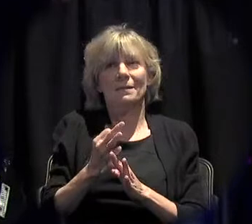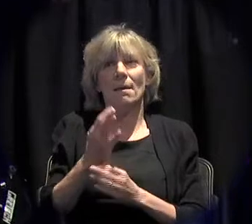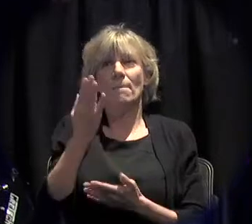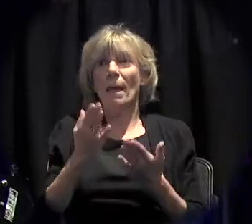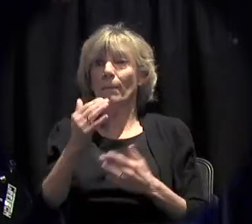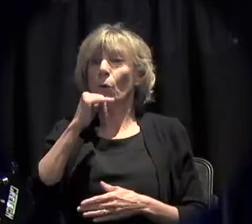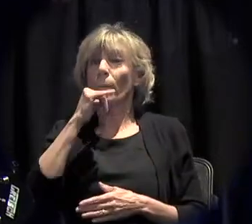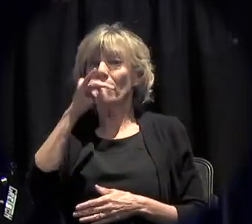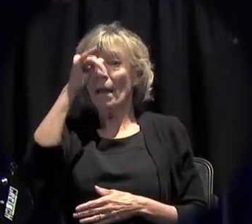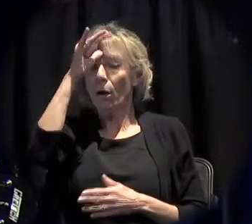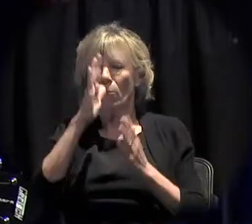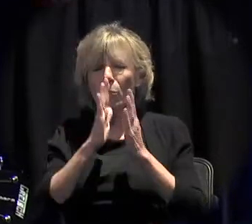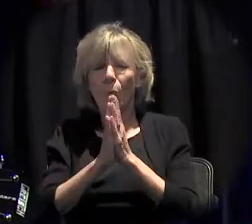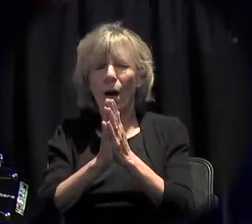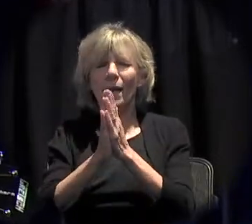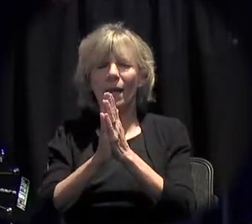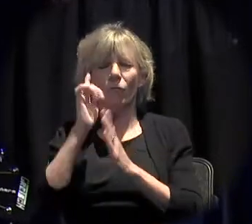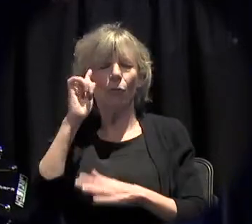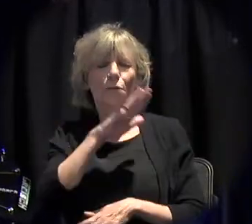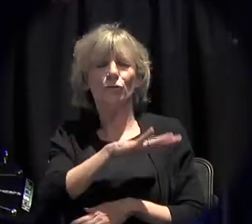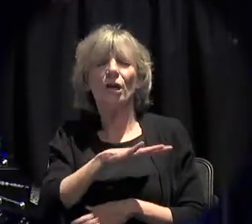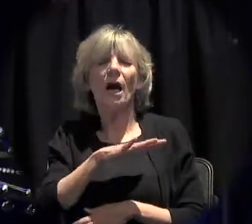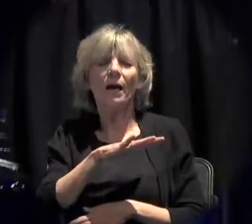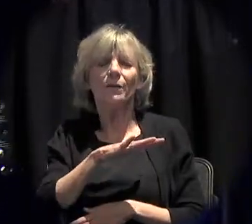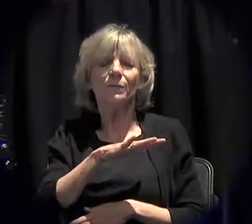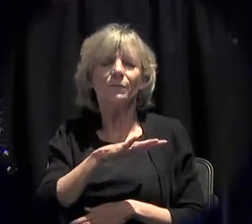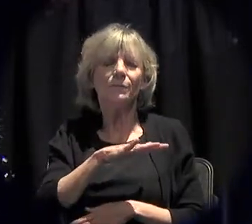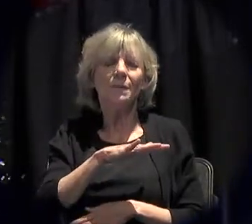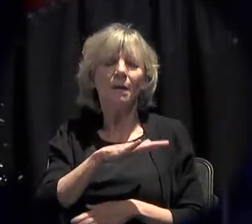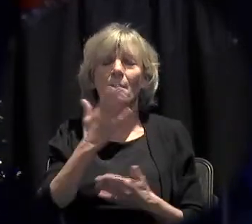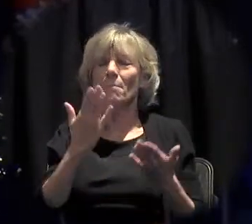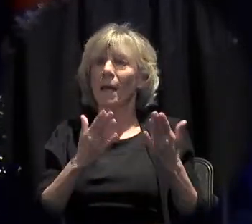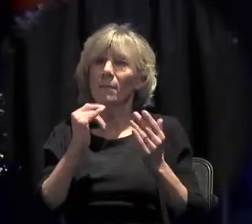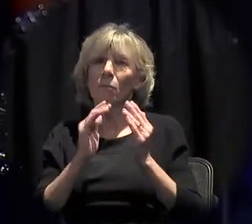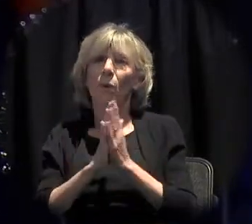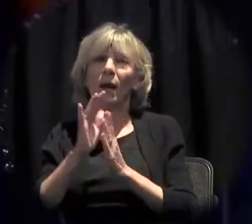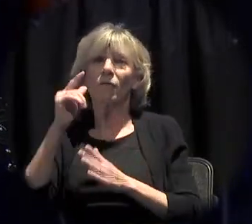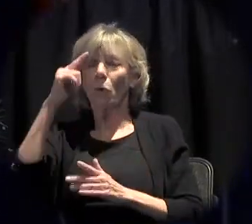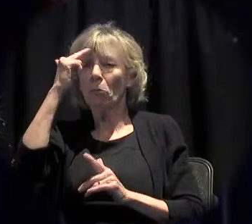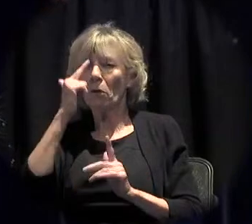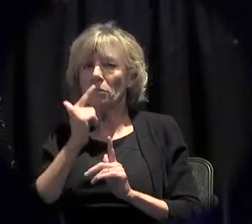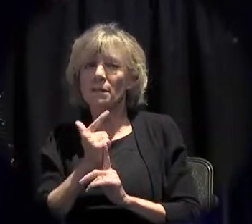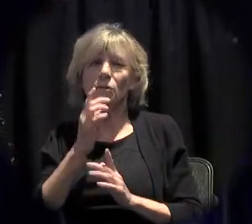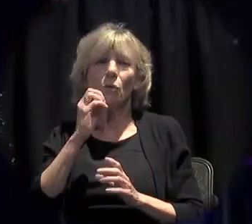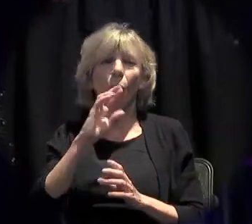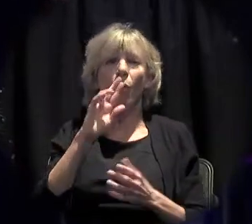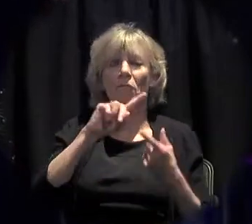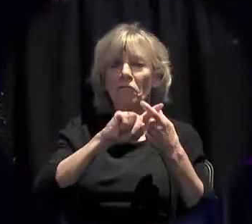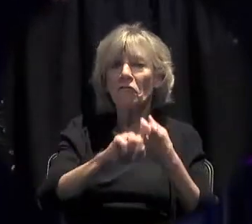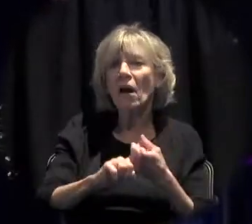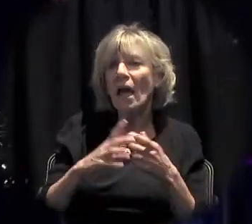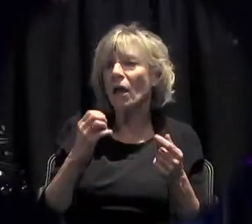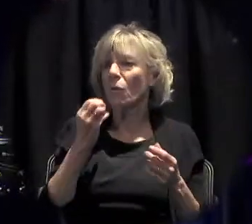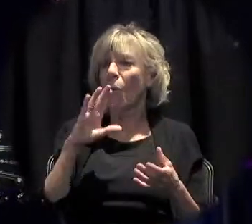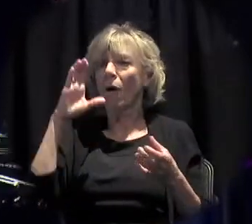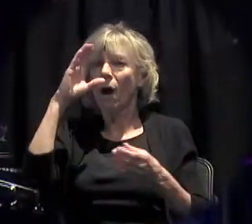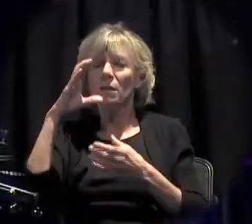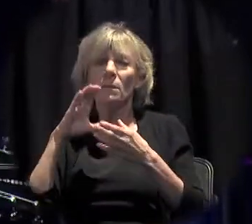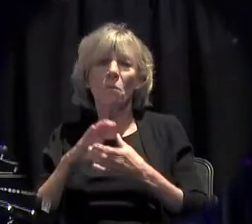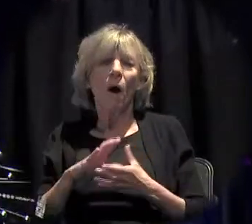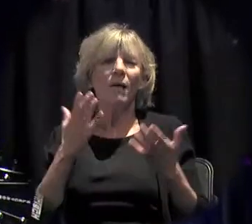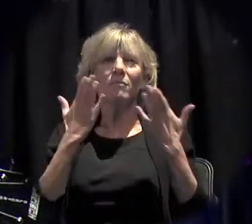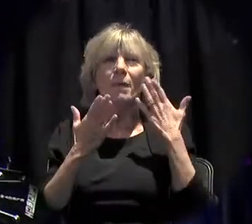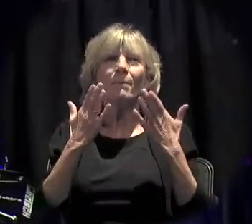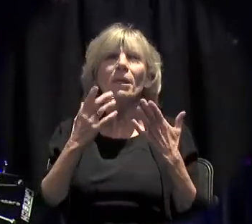parent praying for your child. Maybe you're praying for a sibling or a spouse or a friend who needs to know the love of